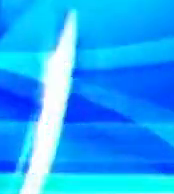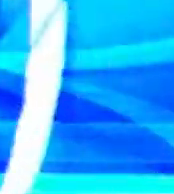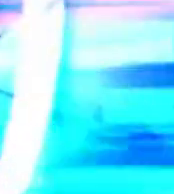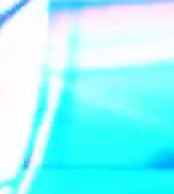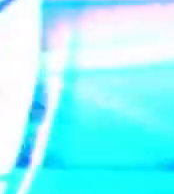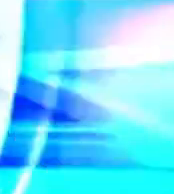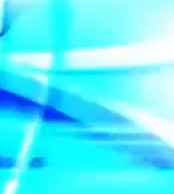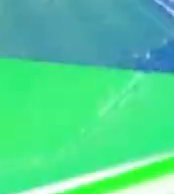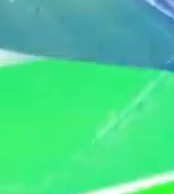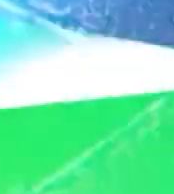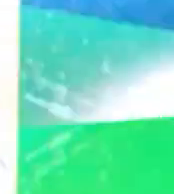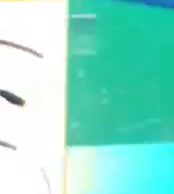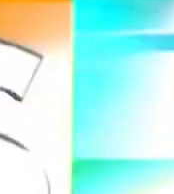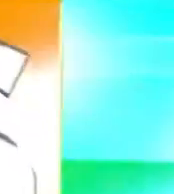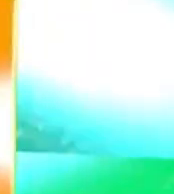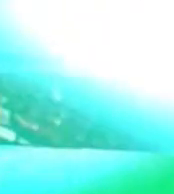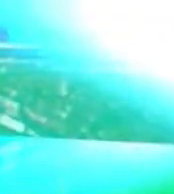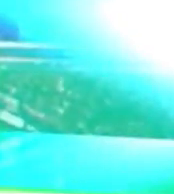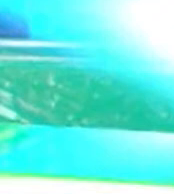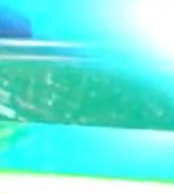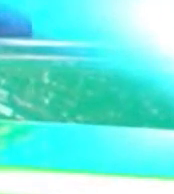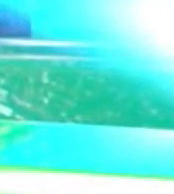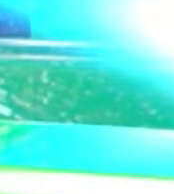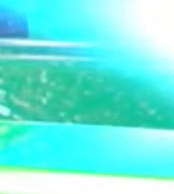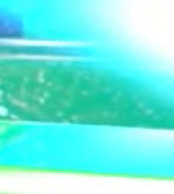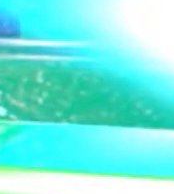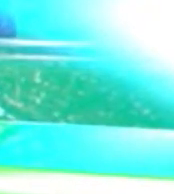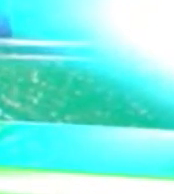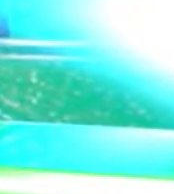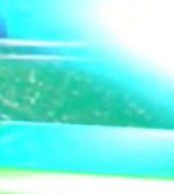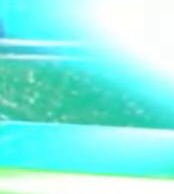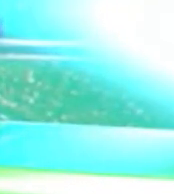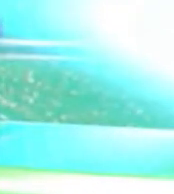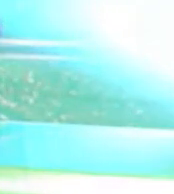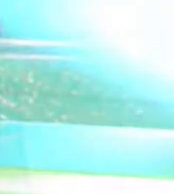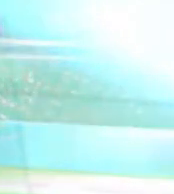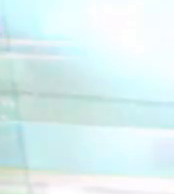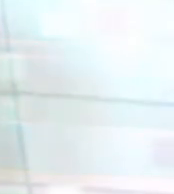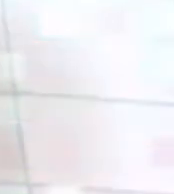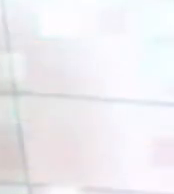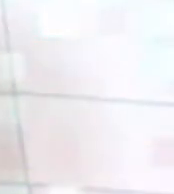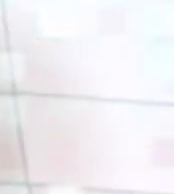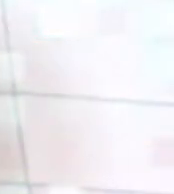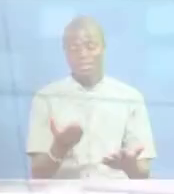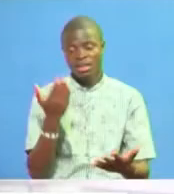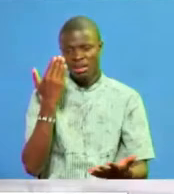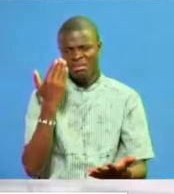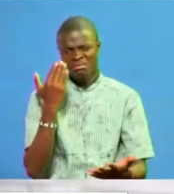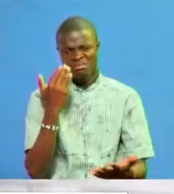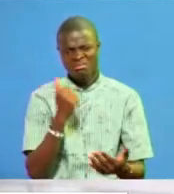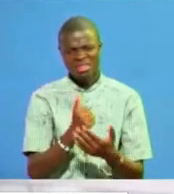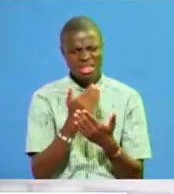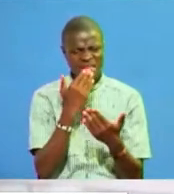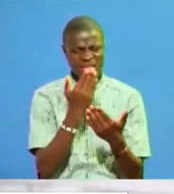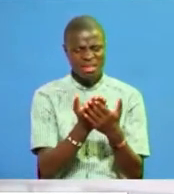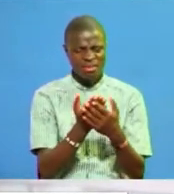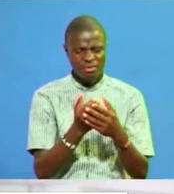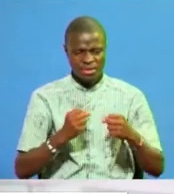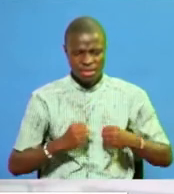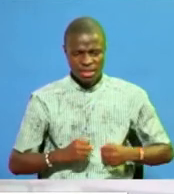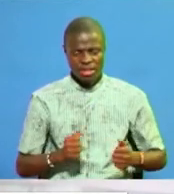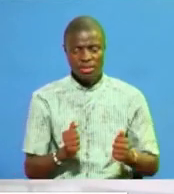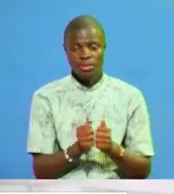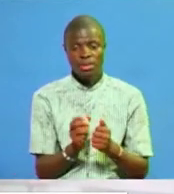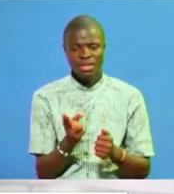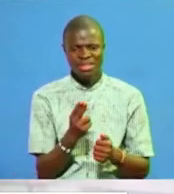Then, Welcome back. Thank you for staying with us. Now, in